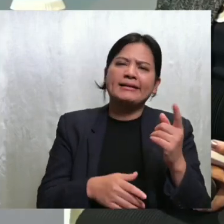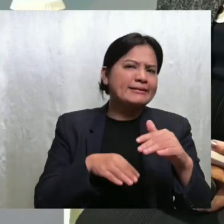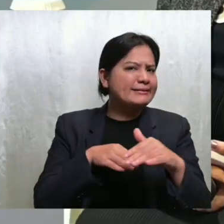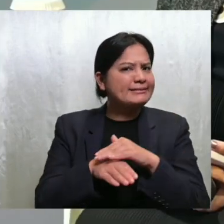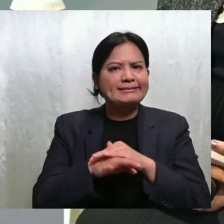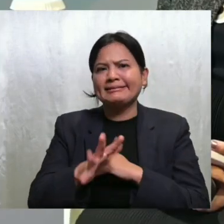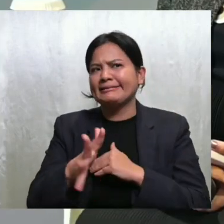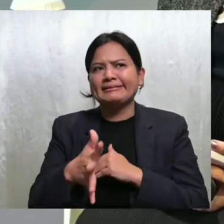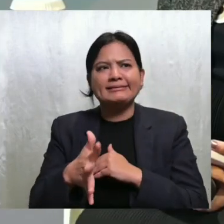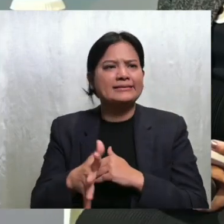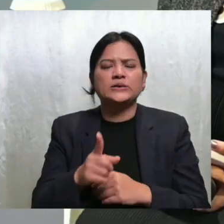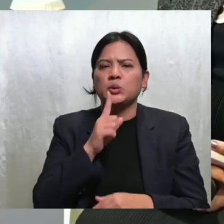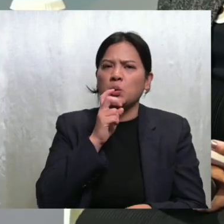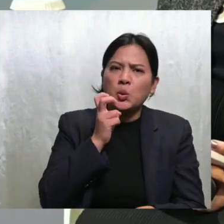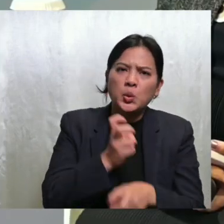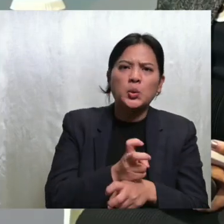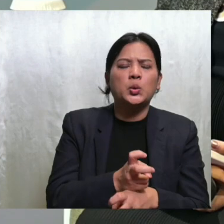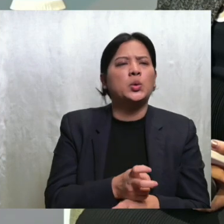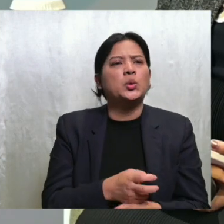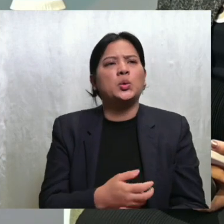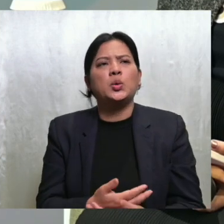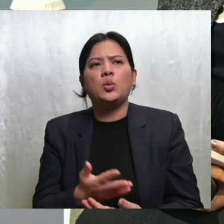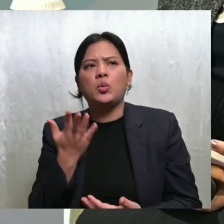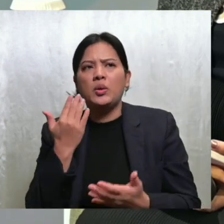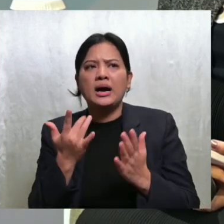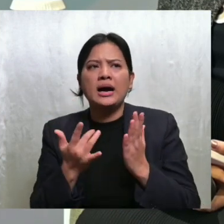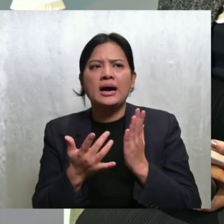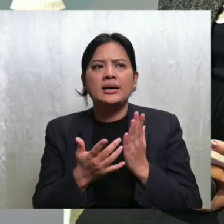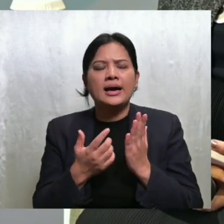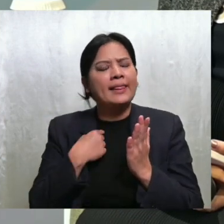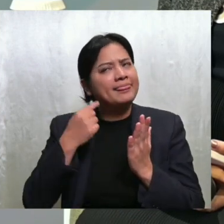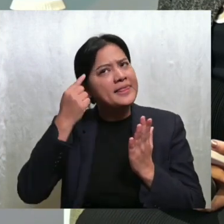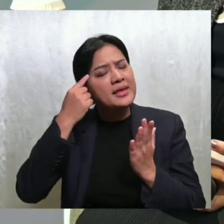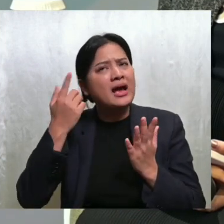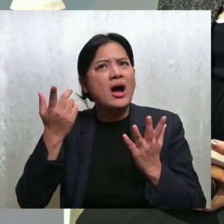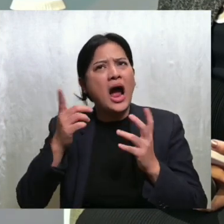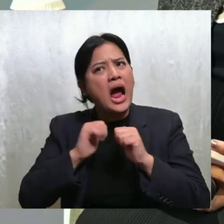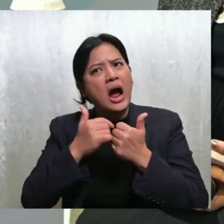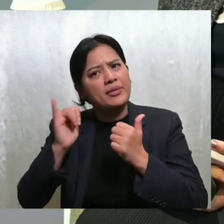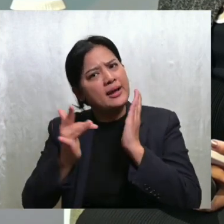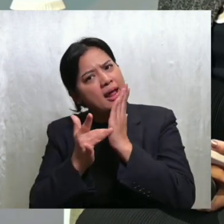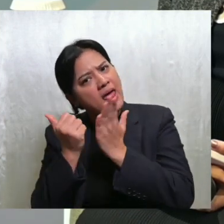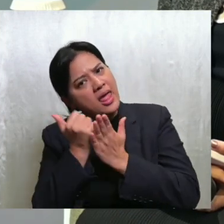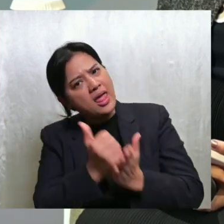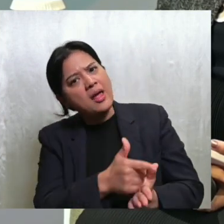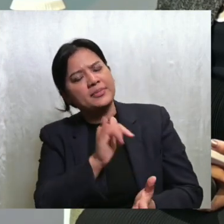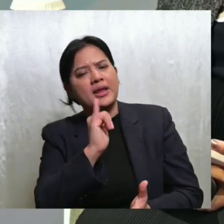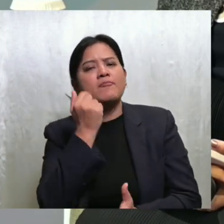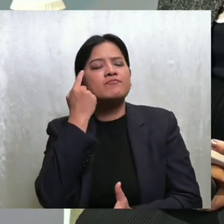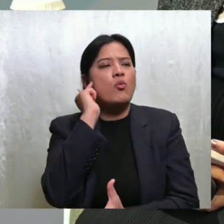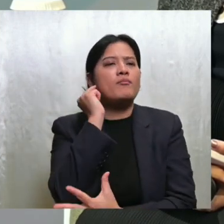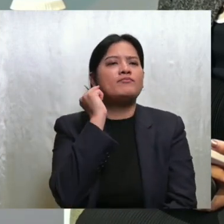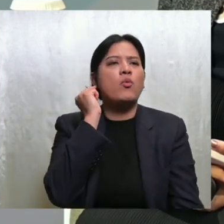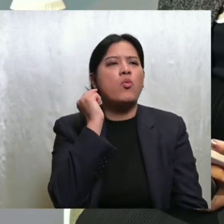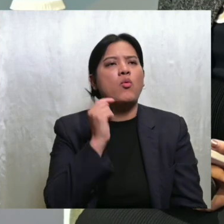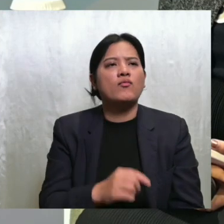quote unquote, as you said, everyone can become lifelong learners? Well, that's a fantastic question. Thank you so much